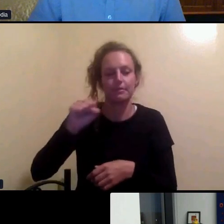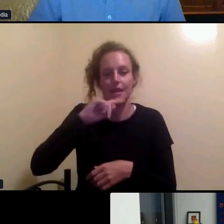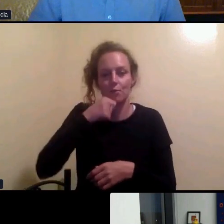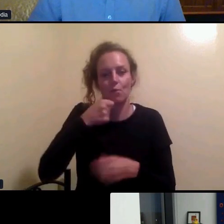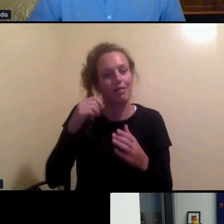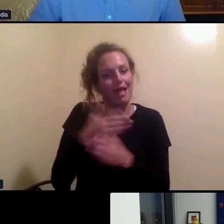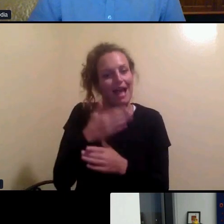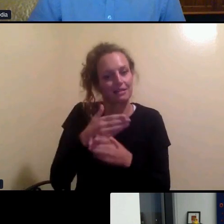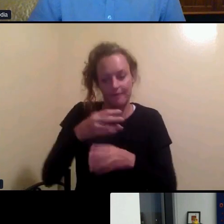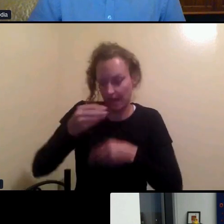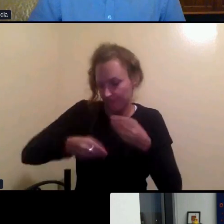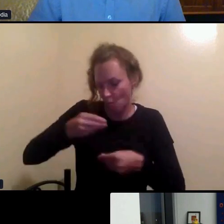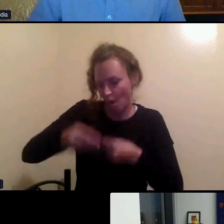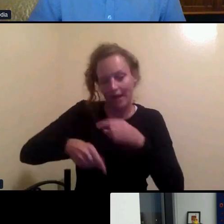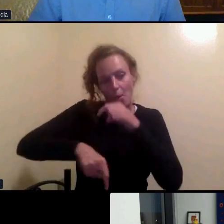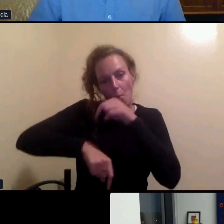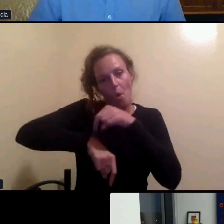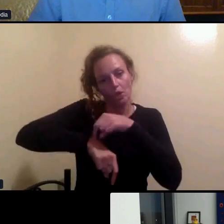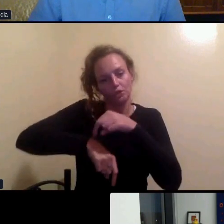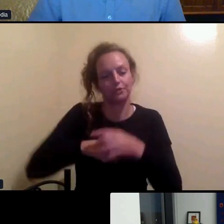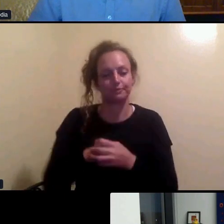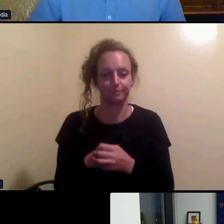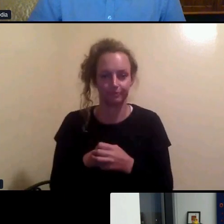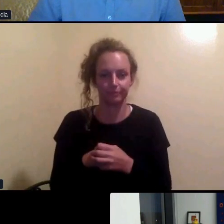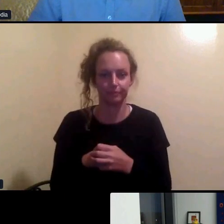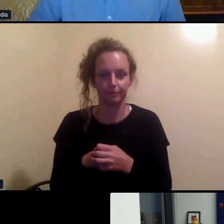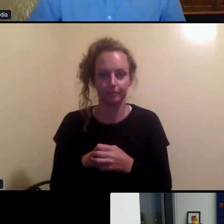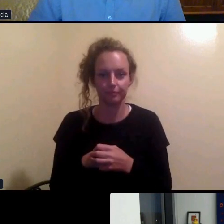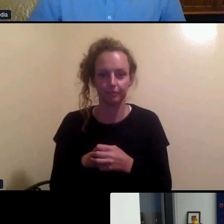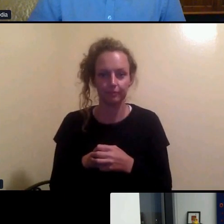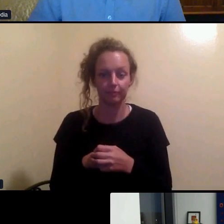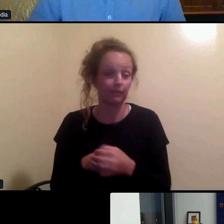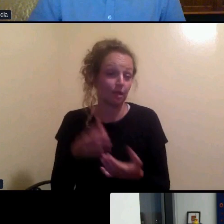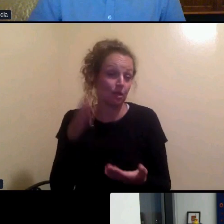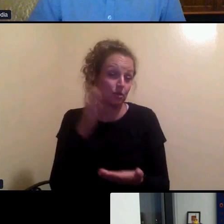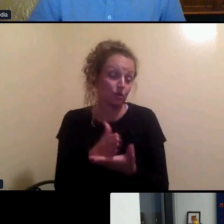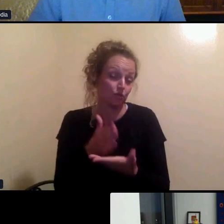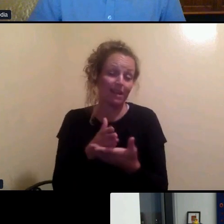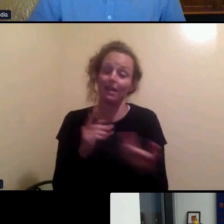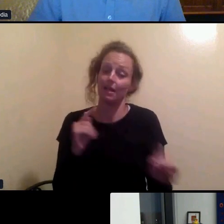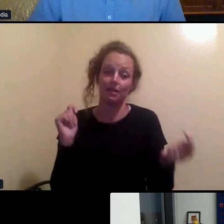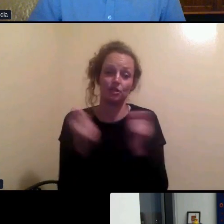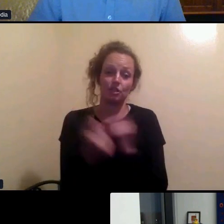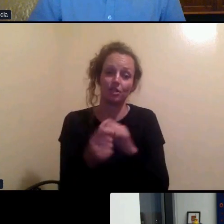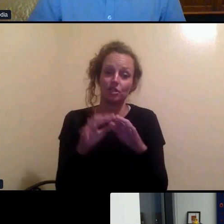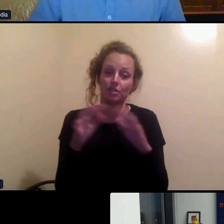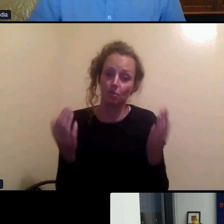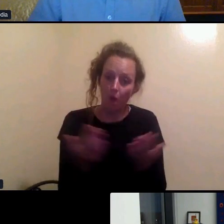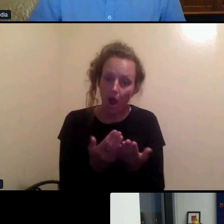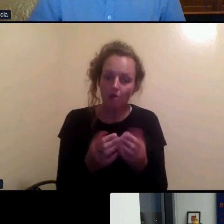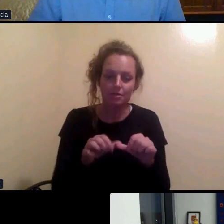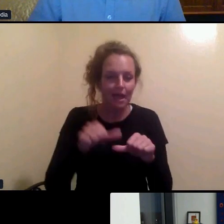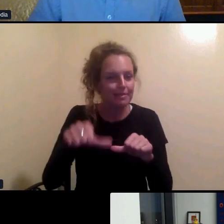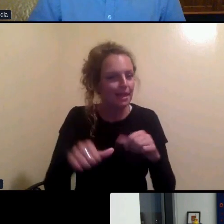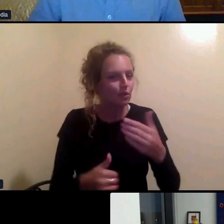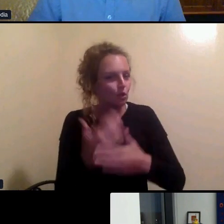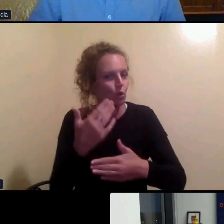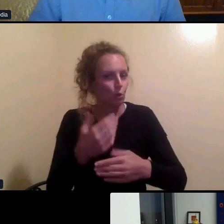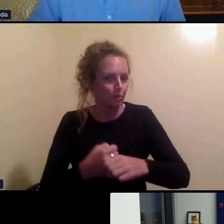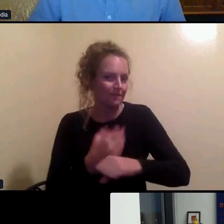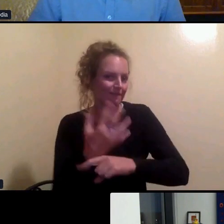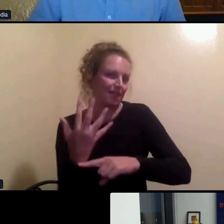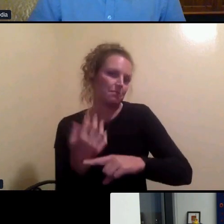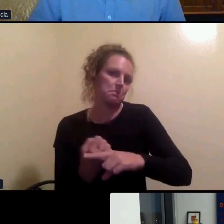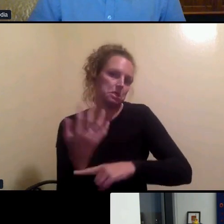it enhances the world, it makes it a better place. So we get things like touch screen, we get things like our home speakers, you